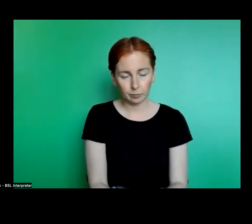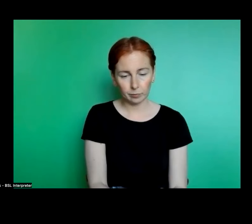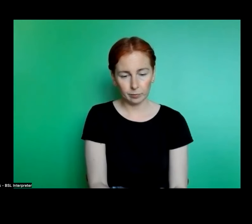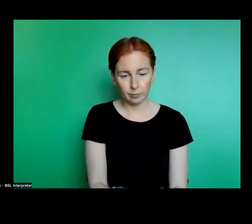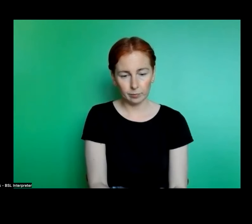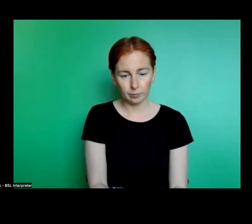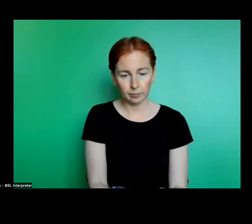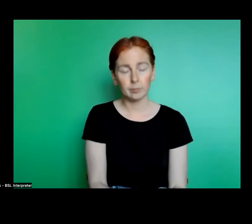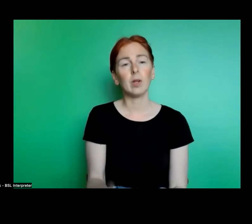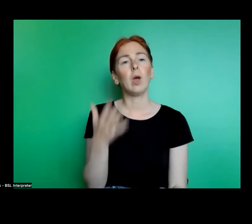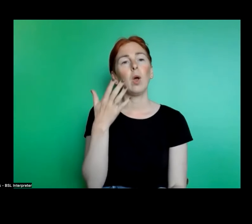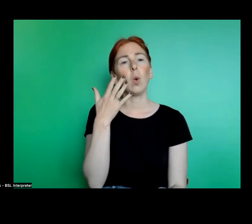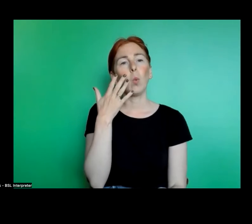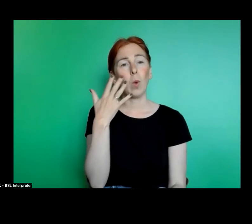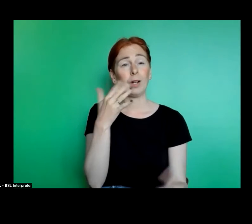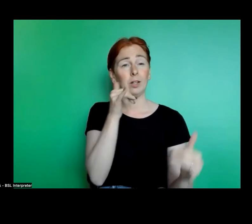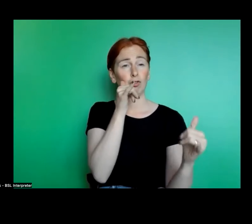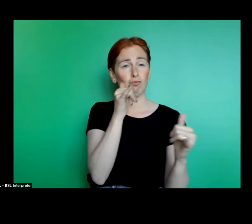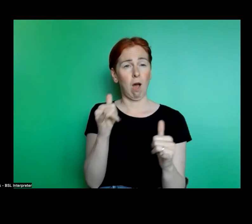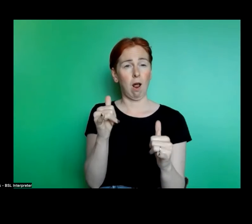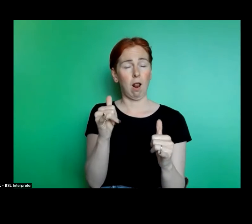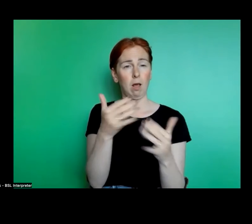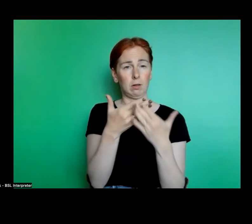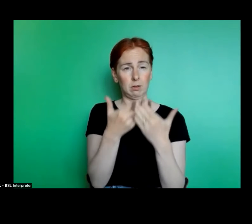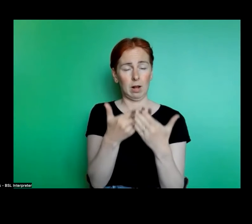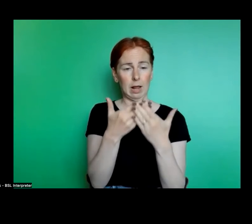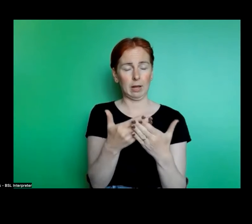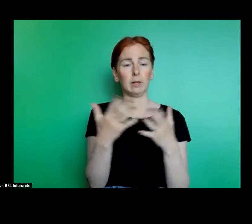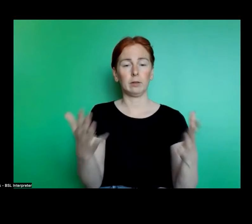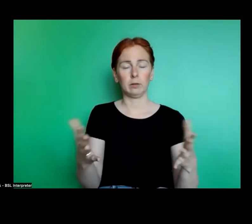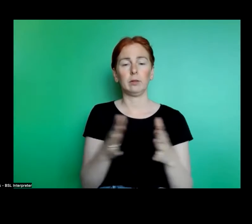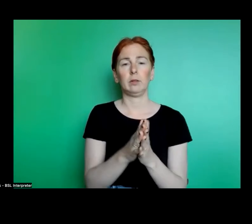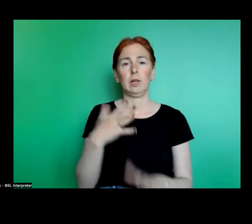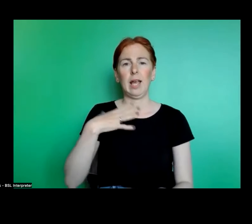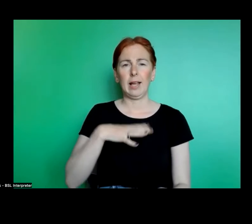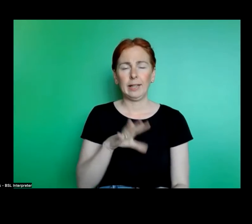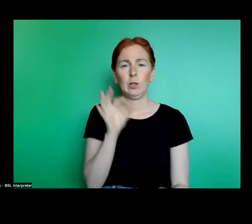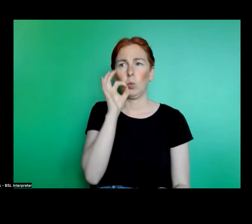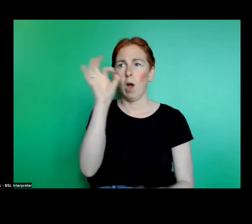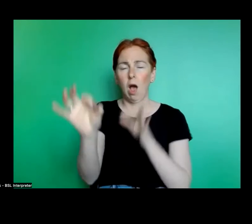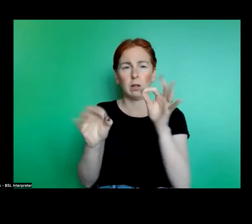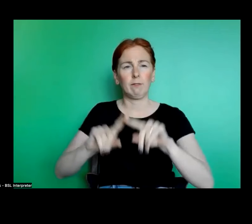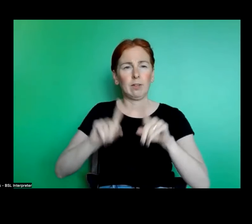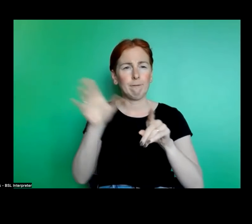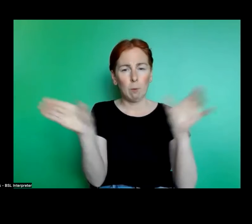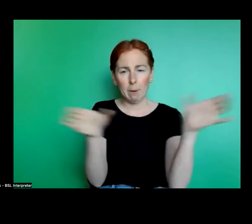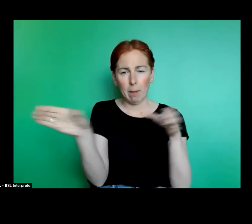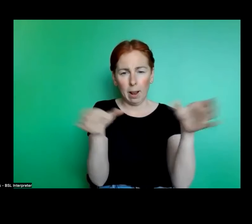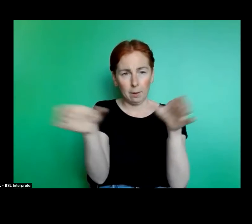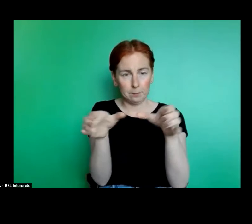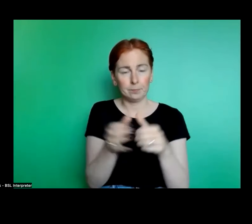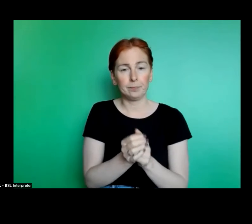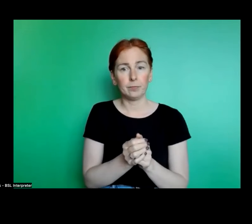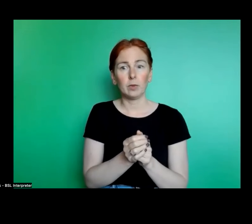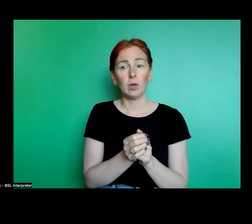trials, you tend to select quite a specific cohort of patients. And the reason for that